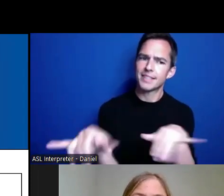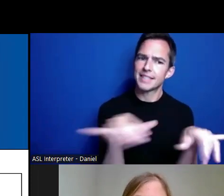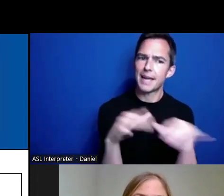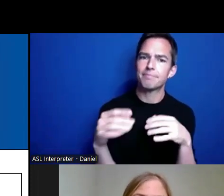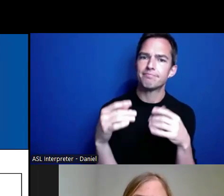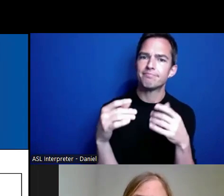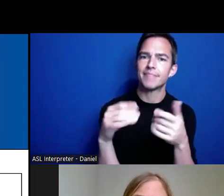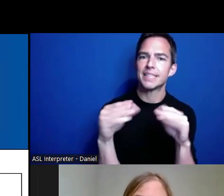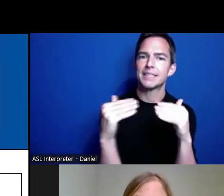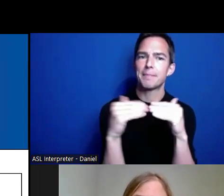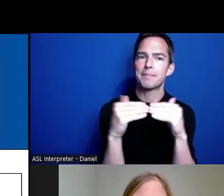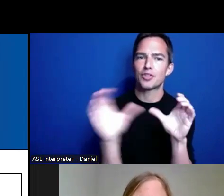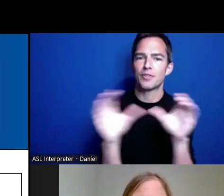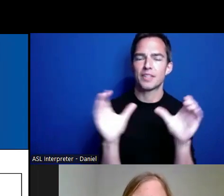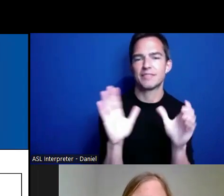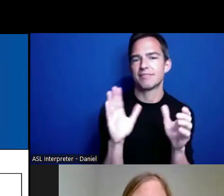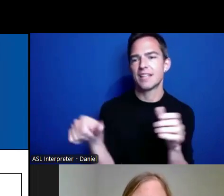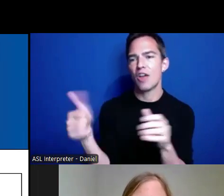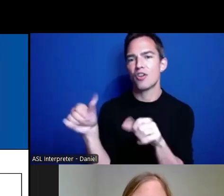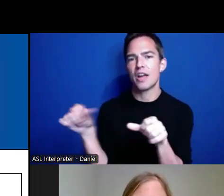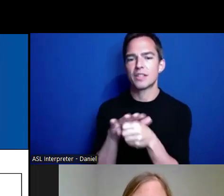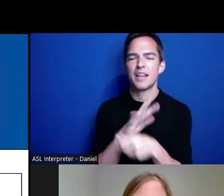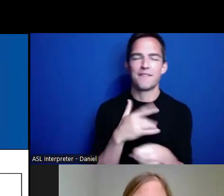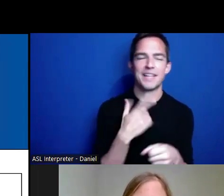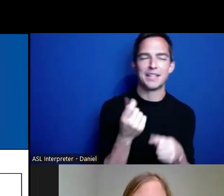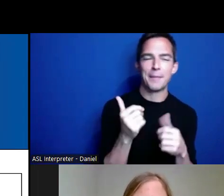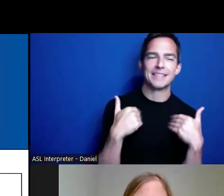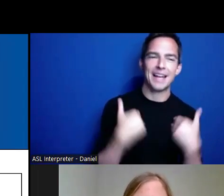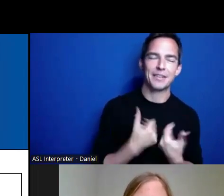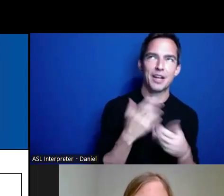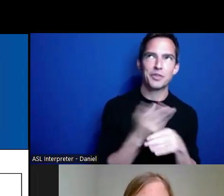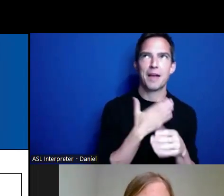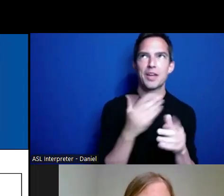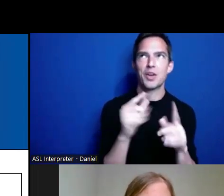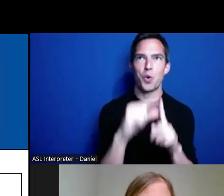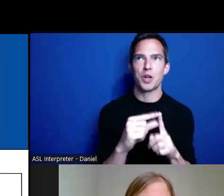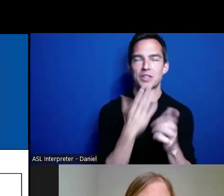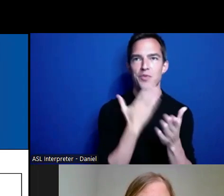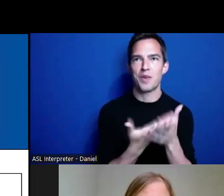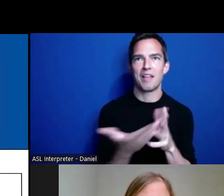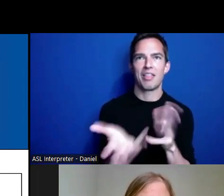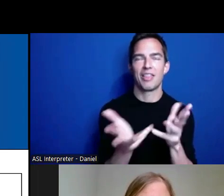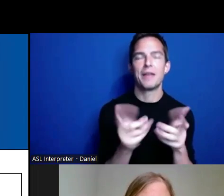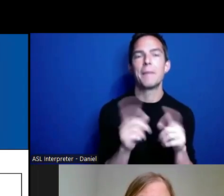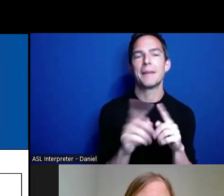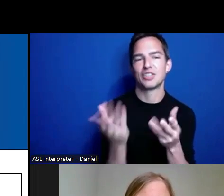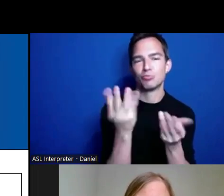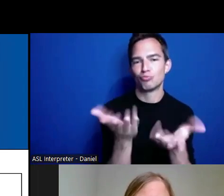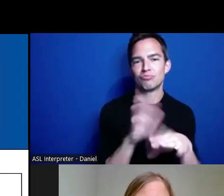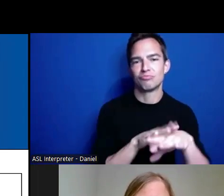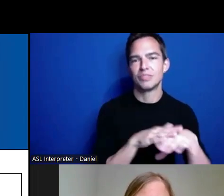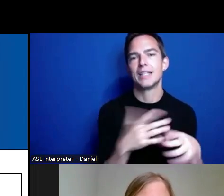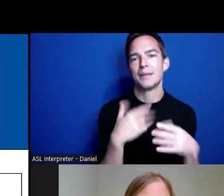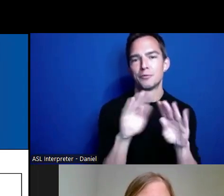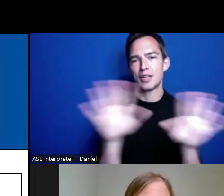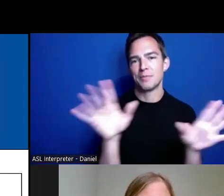other areas, is my point. And I'm feeling a little tired, so I'm not using my words as well as I usually do. So I just want to be transparent